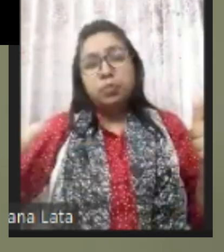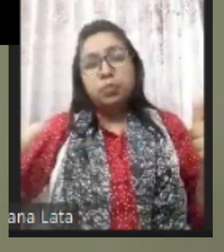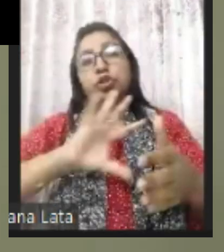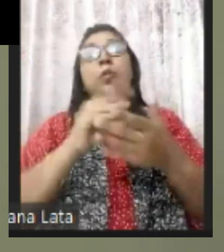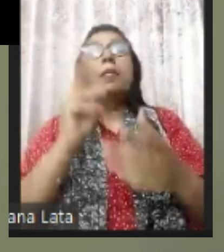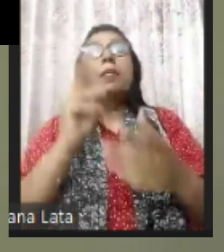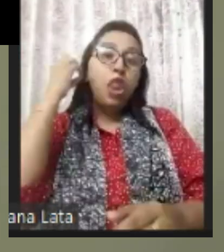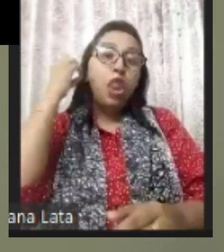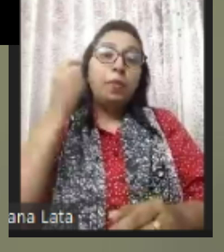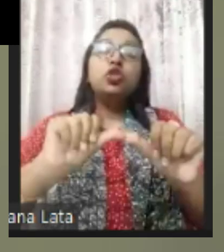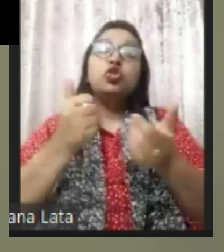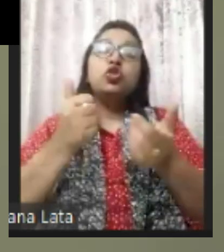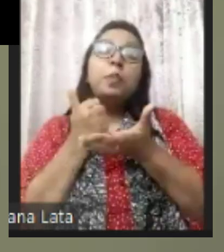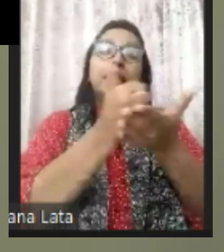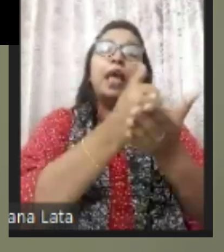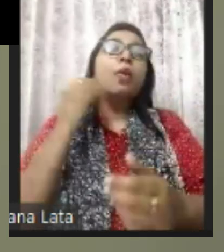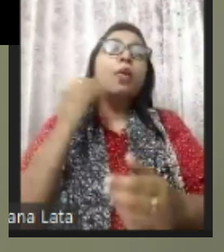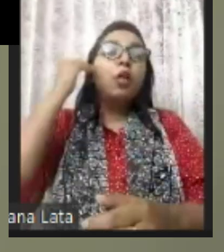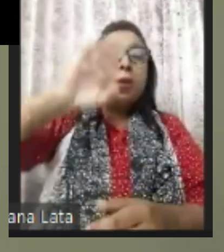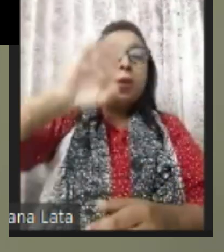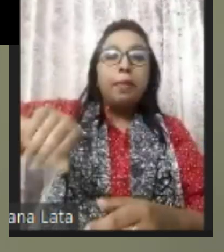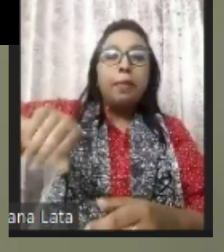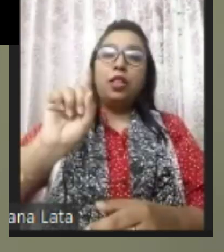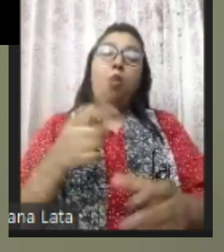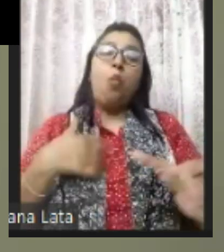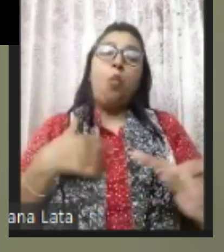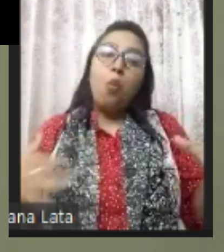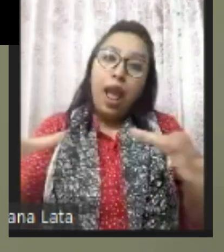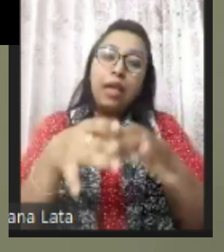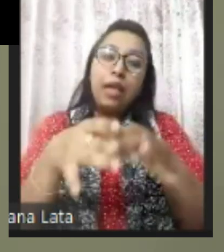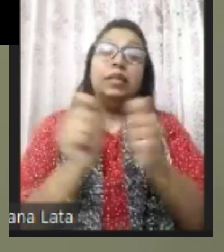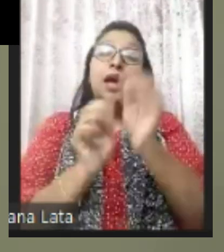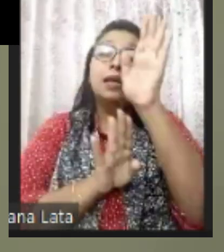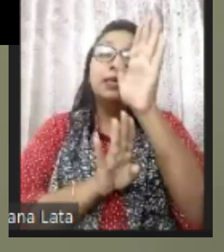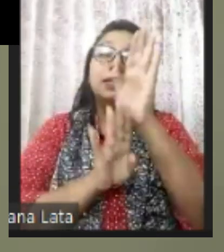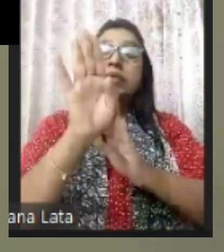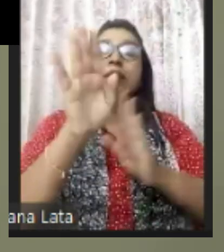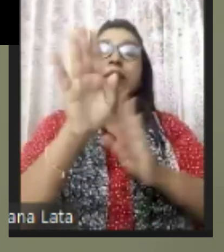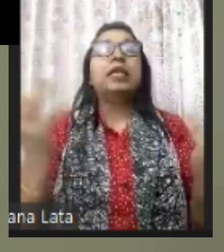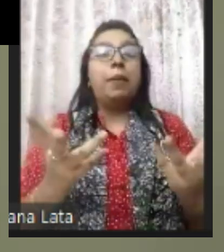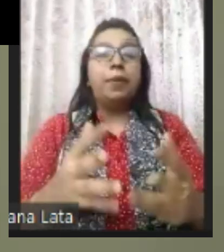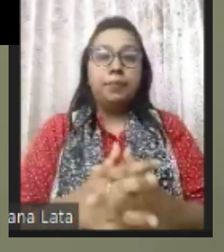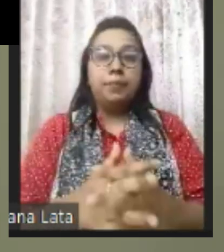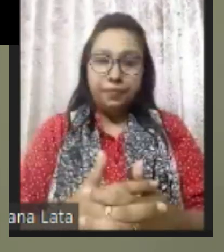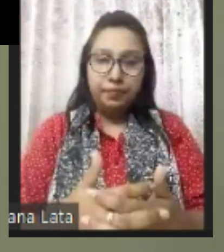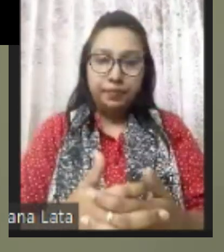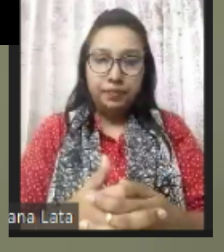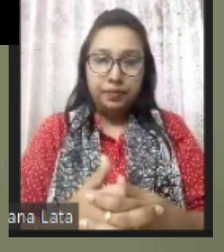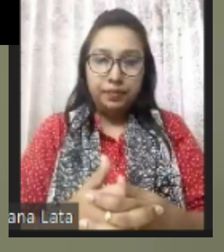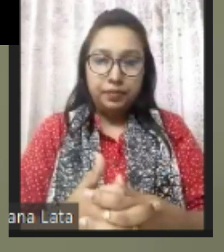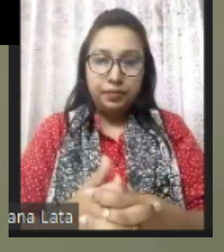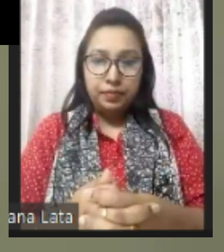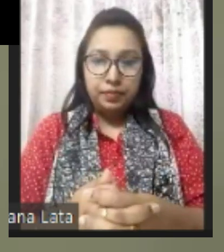we'll probe into the following 2 questions in today's event. The first question is, what should be the role of